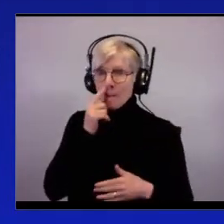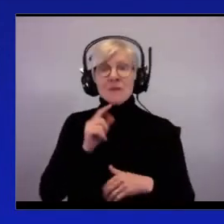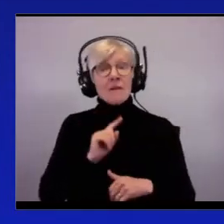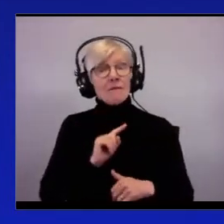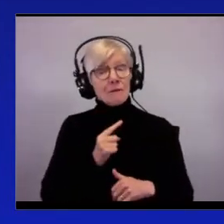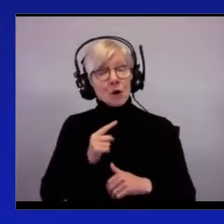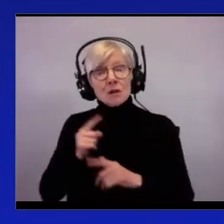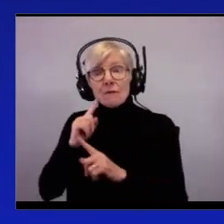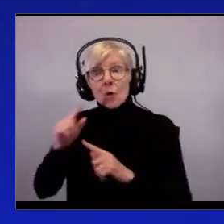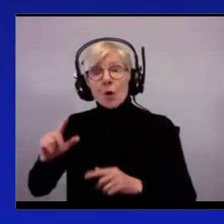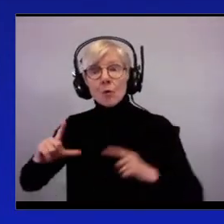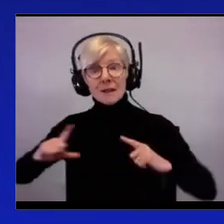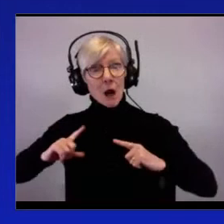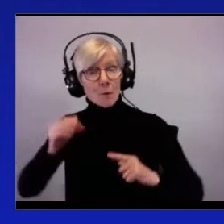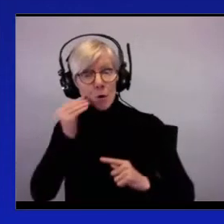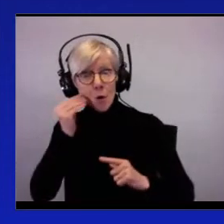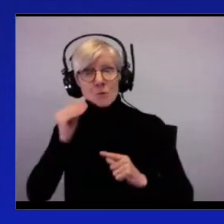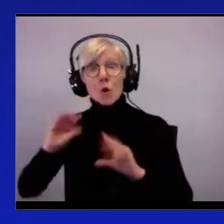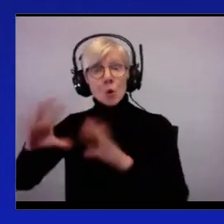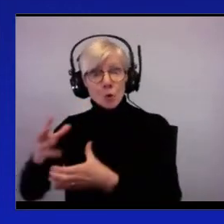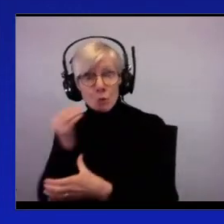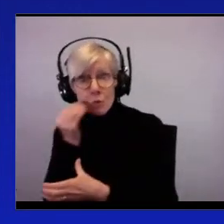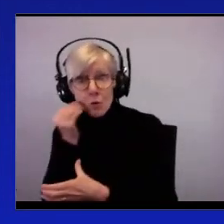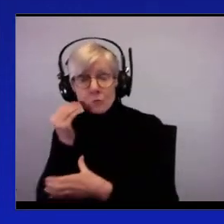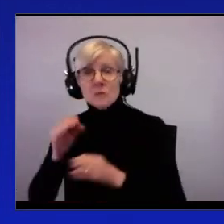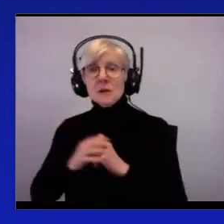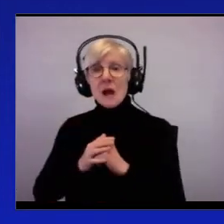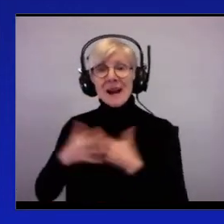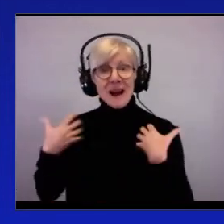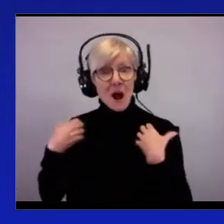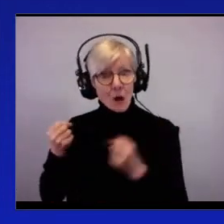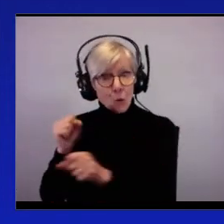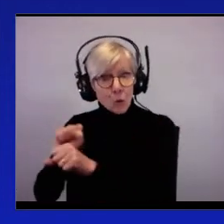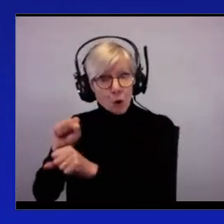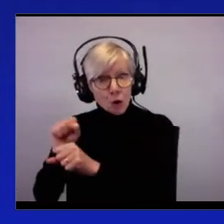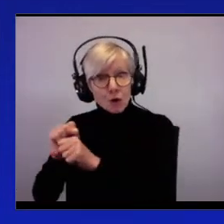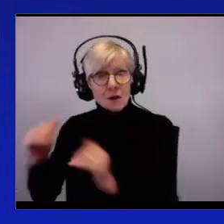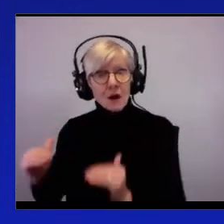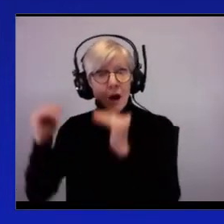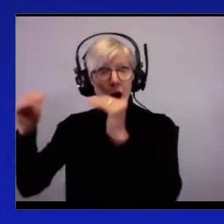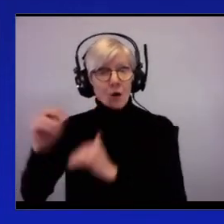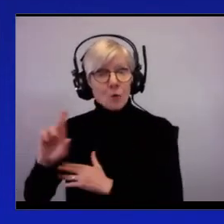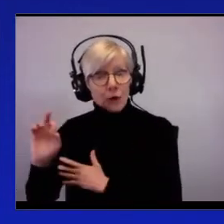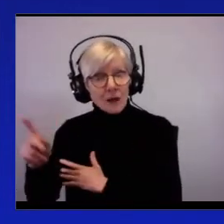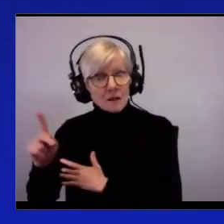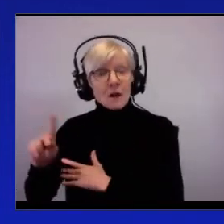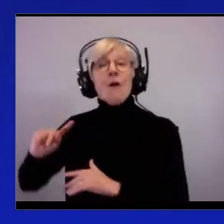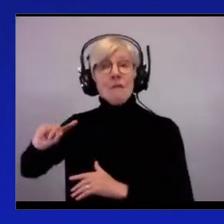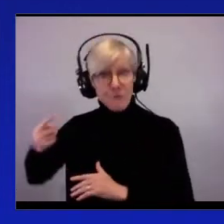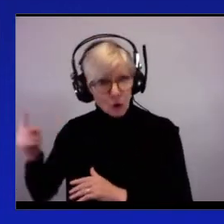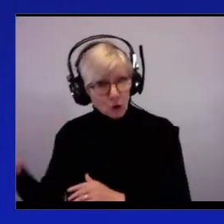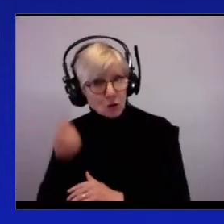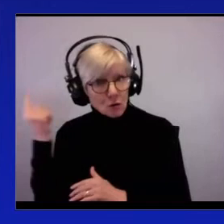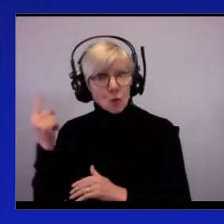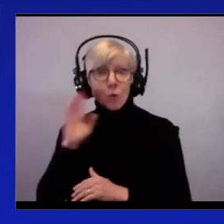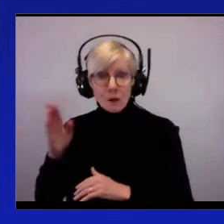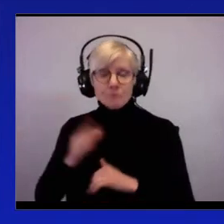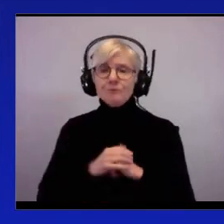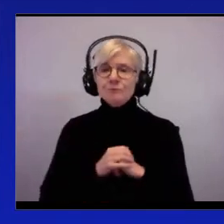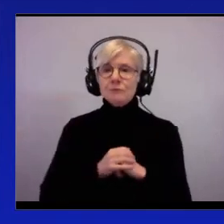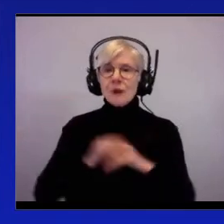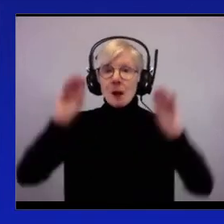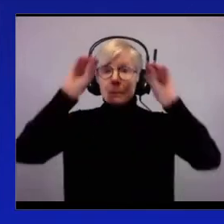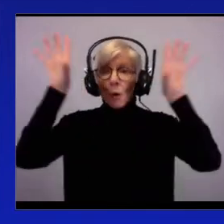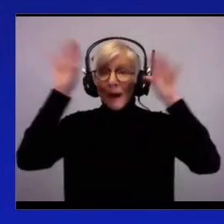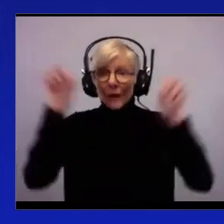in retirement homes, congregate care settings, and to health workers at highest risk. The exceptional work of our paramedics